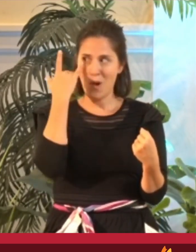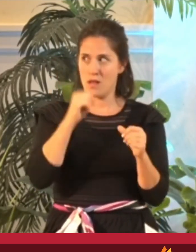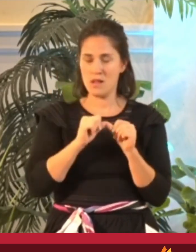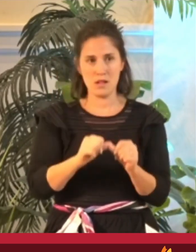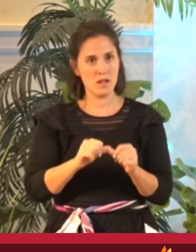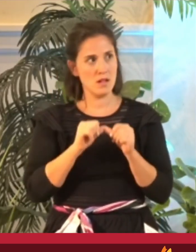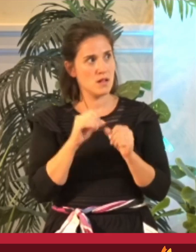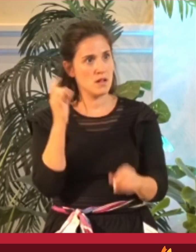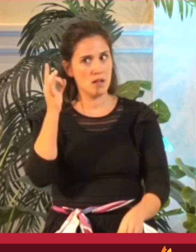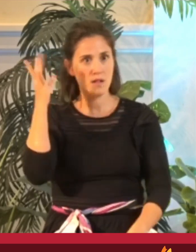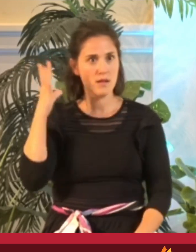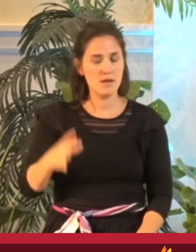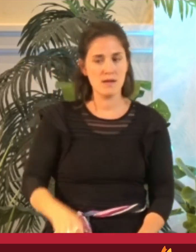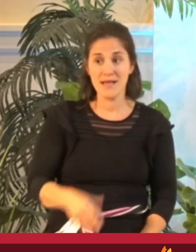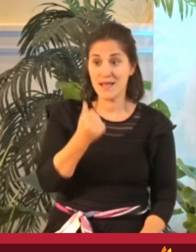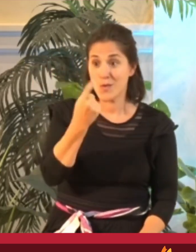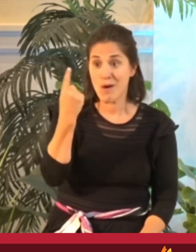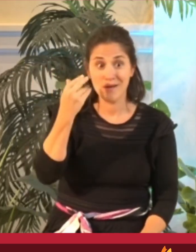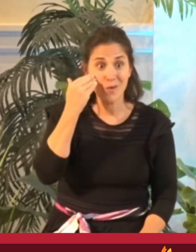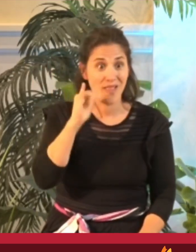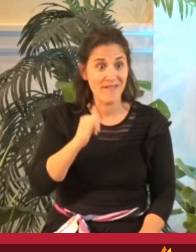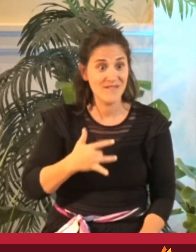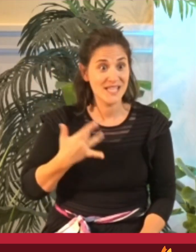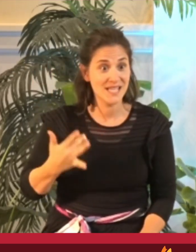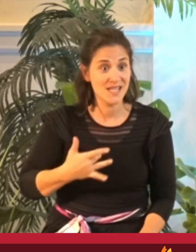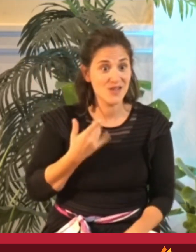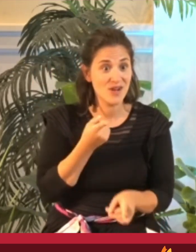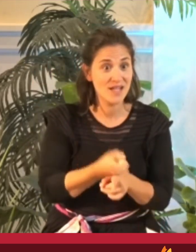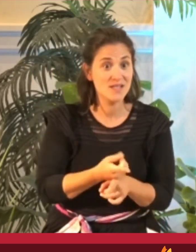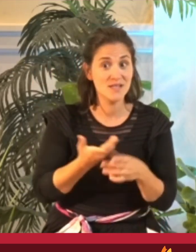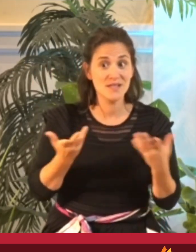Am I talking to anybody here, or is that just me?